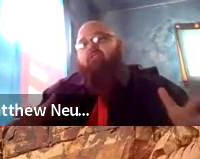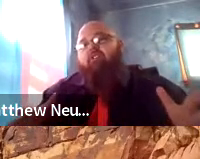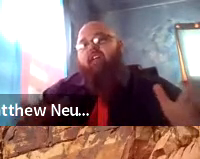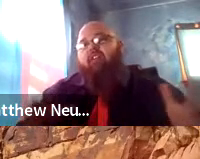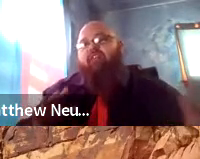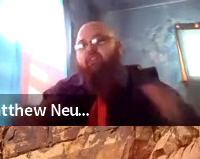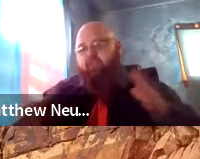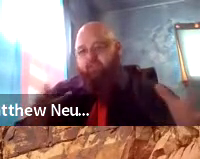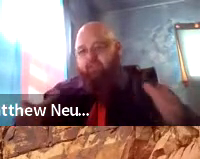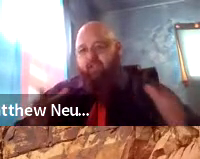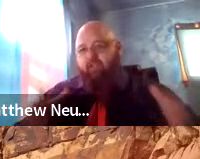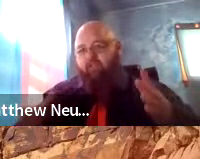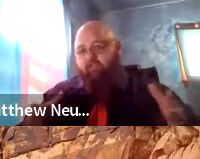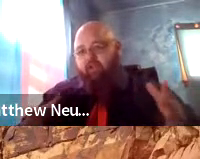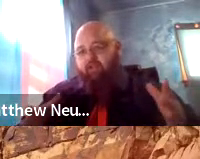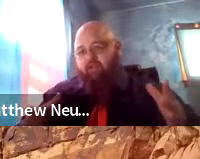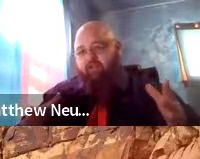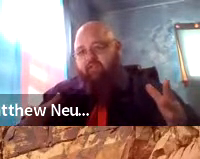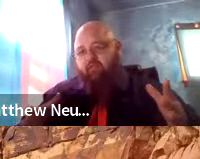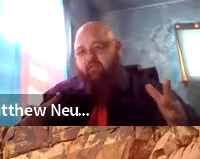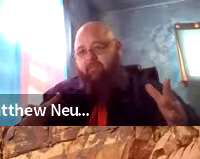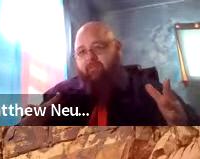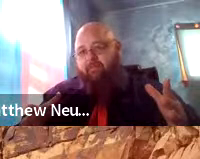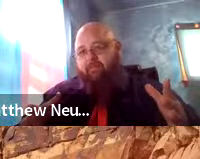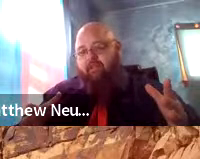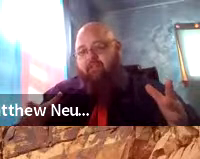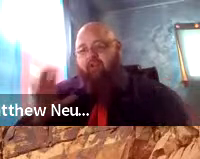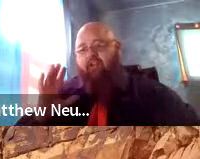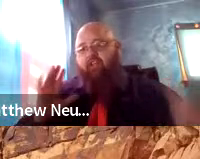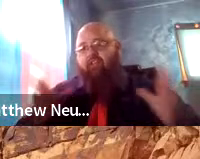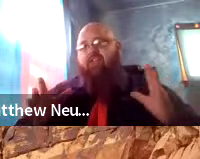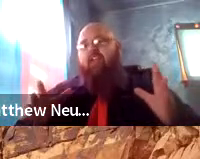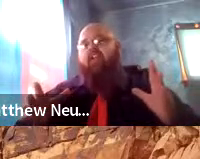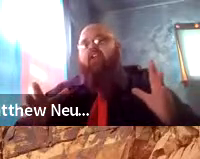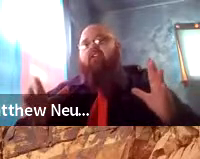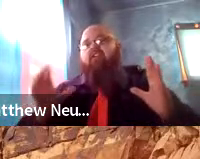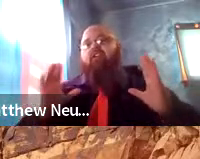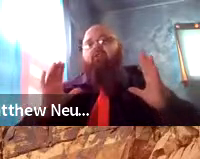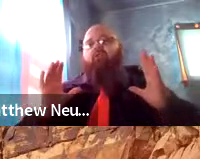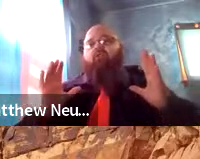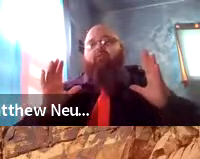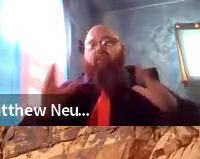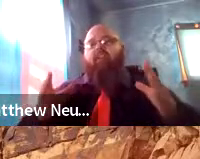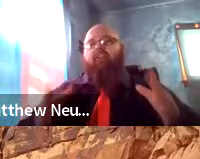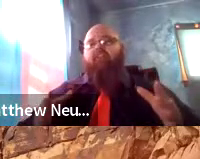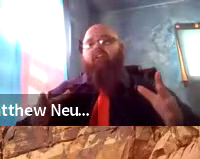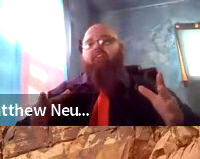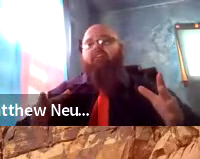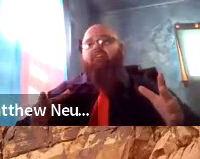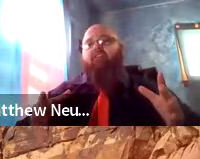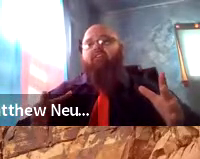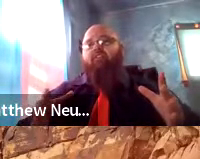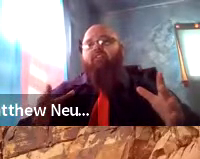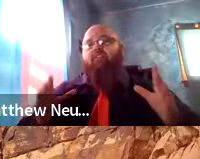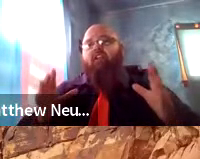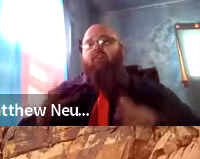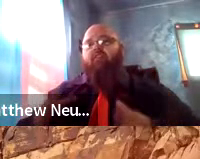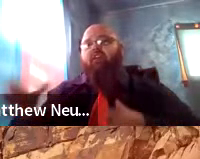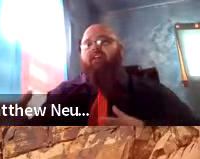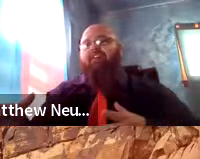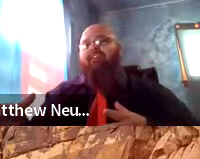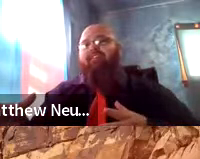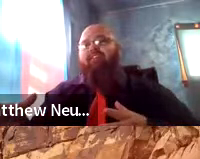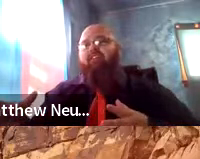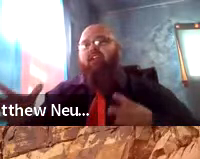people have 2 to 3 close friends. So are you saying you were making friends and